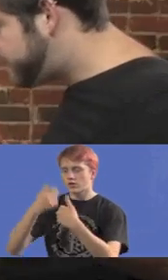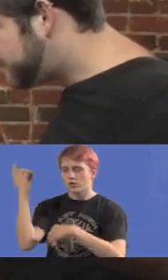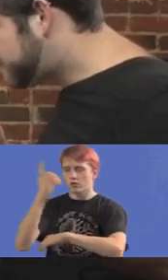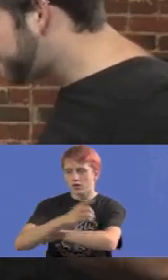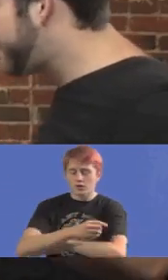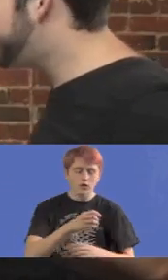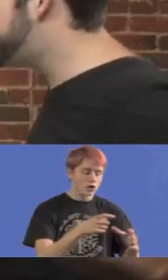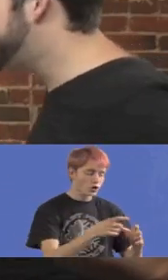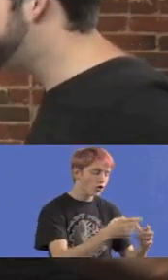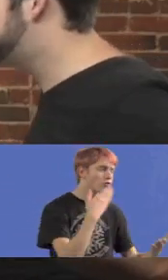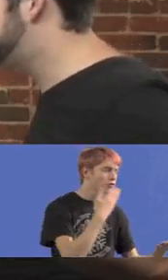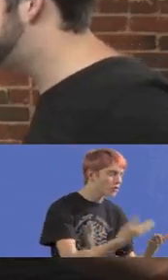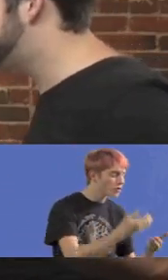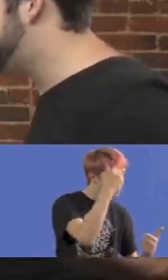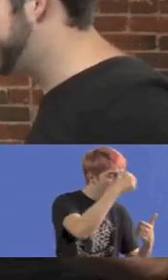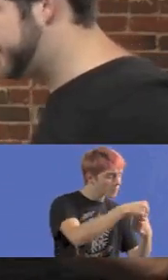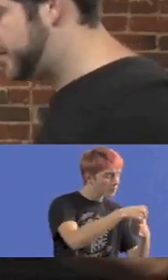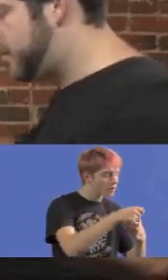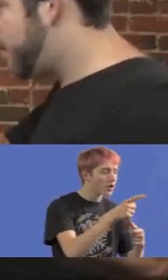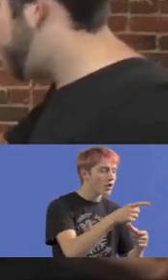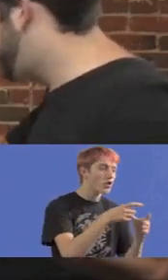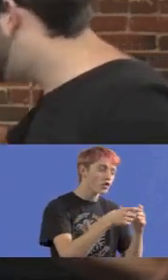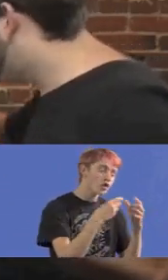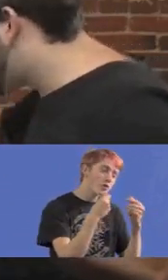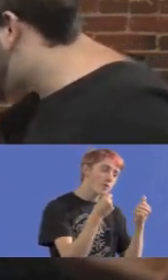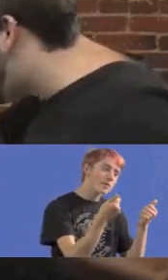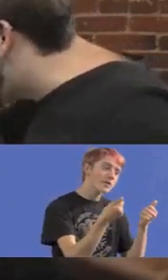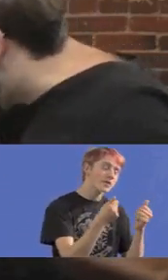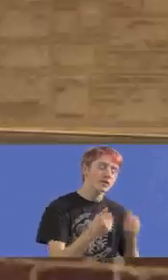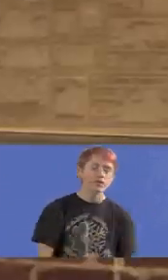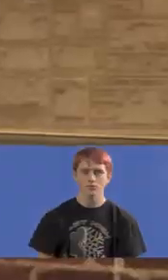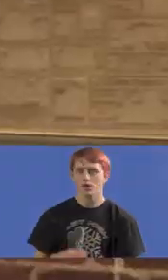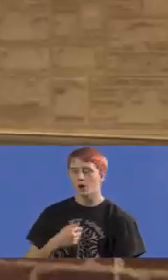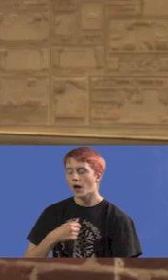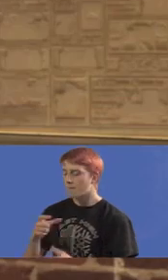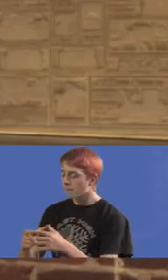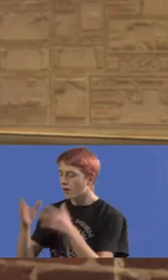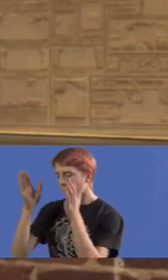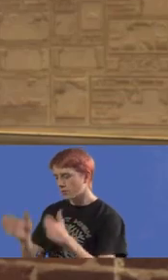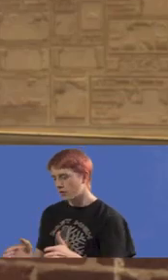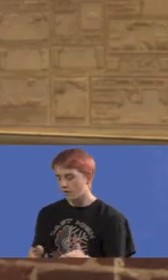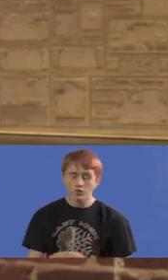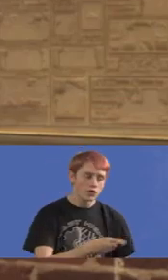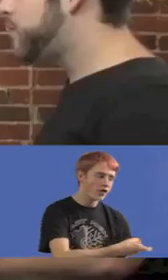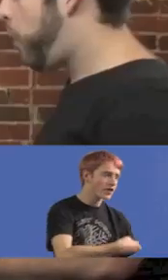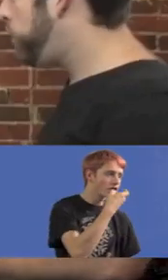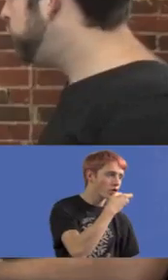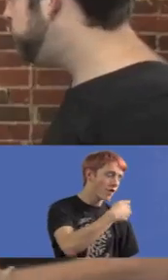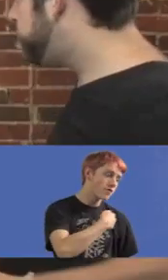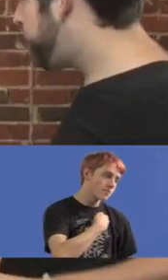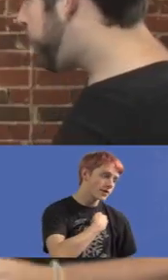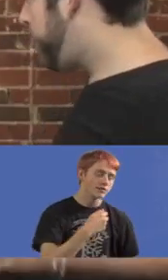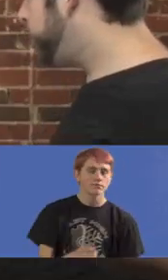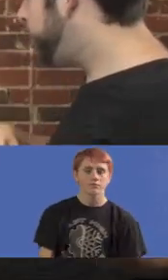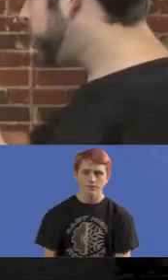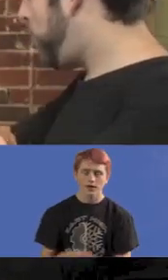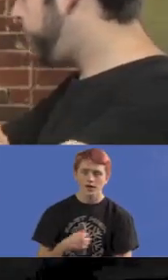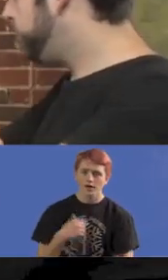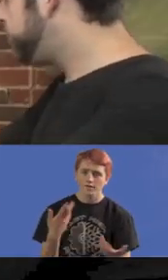build season days. They bring back such good memories. And they're so yummy. I'm still a bagel kind of guy. It's Fruit Loops for